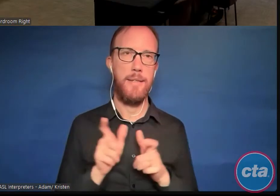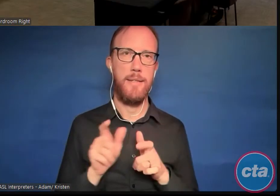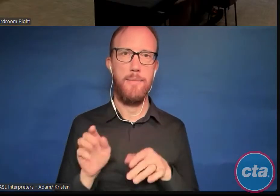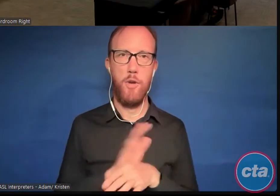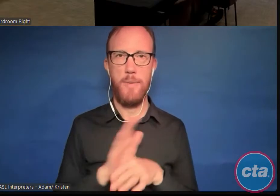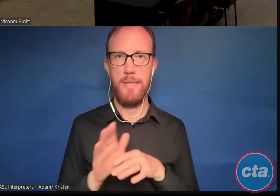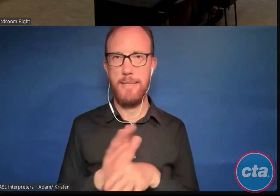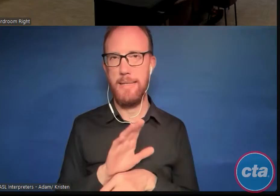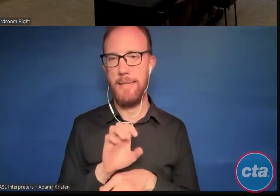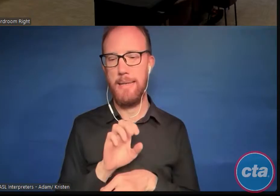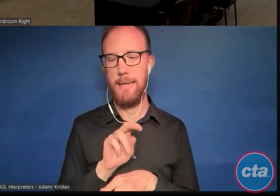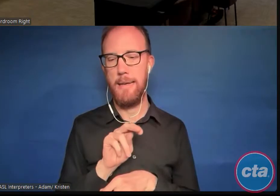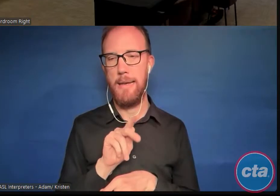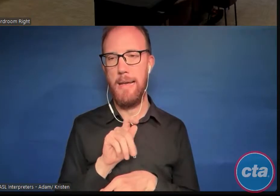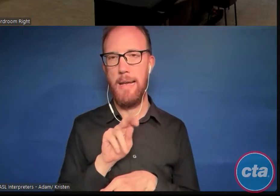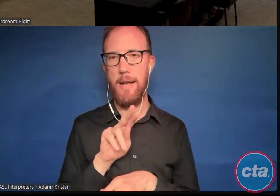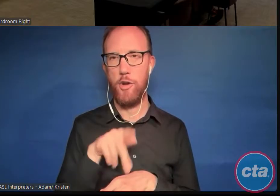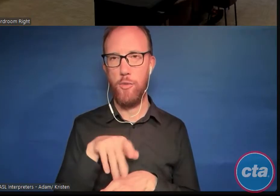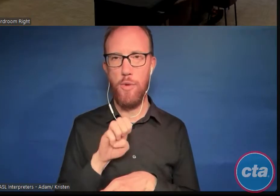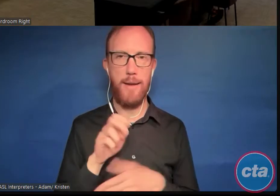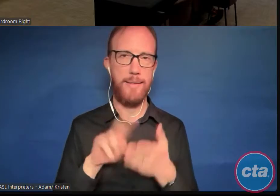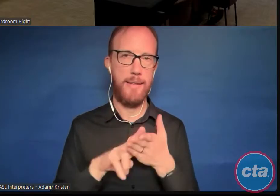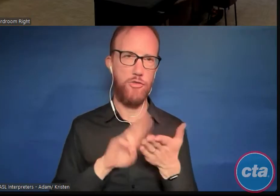our workforce, programs. So,